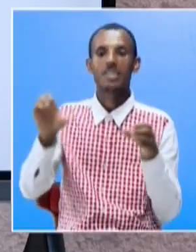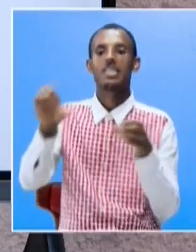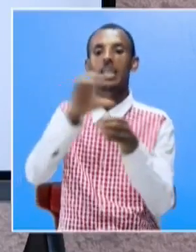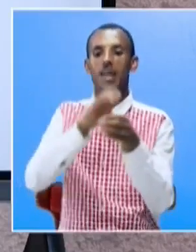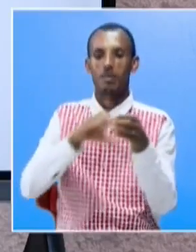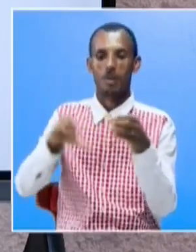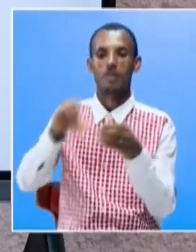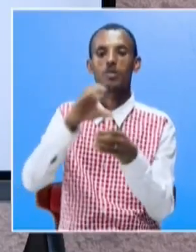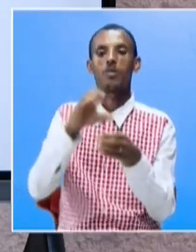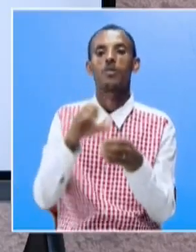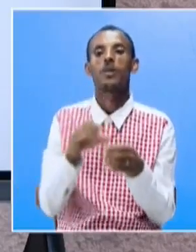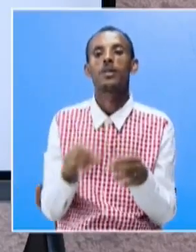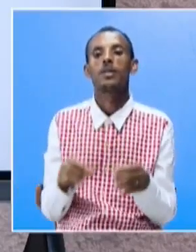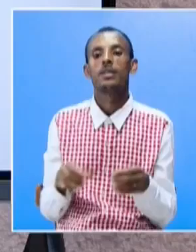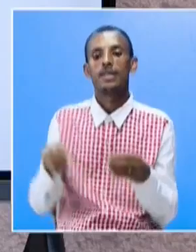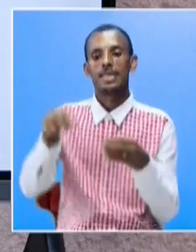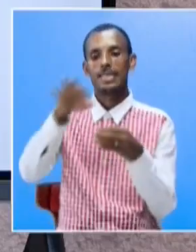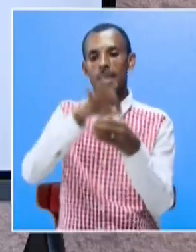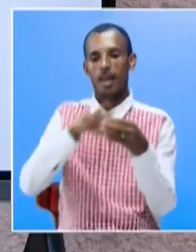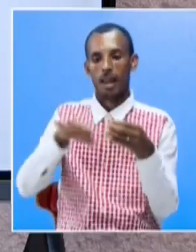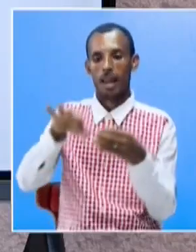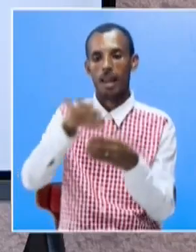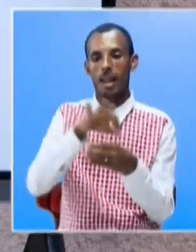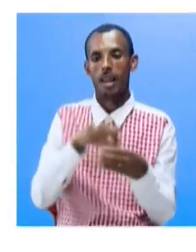a circle. Area